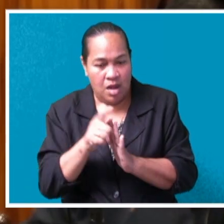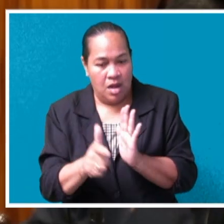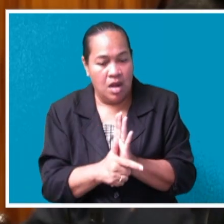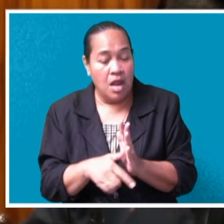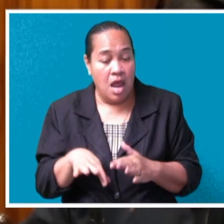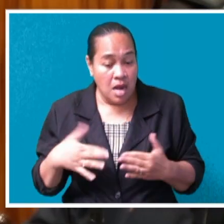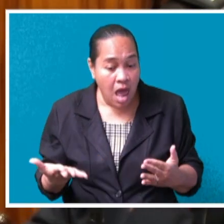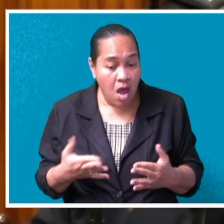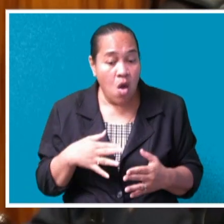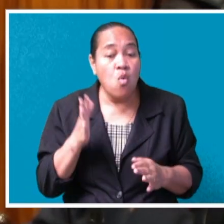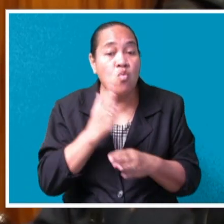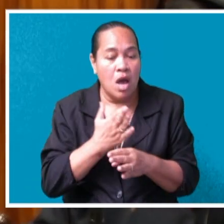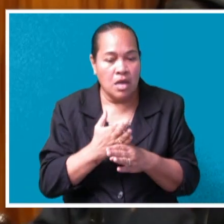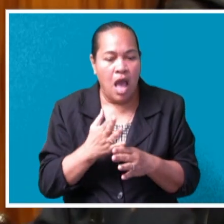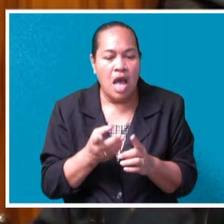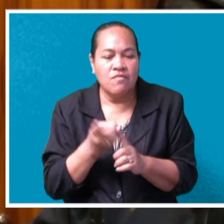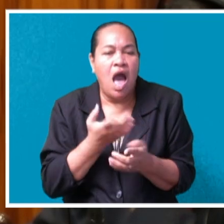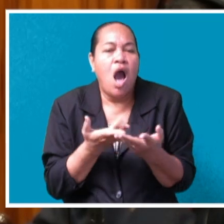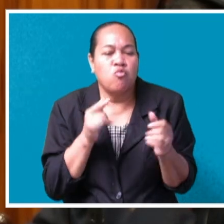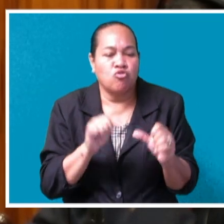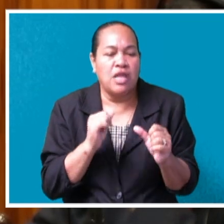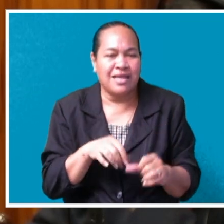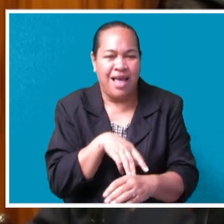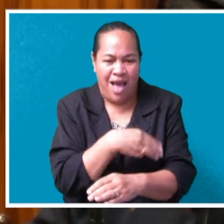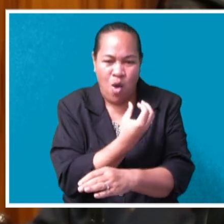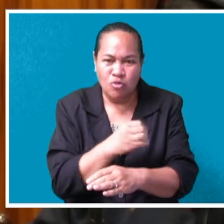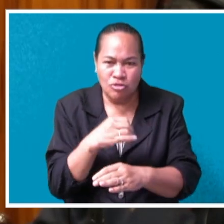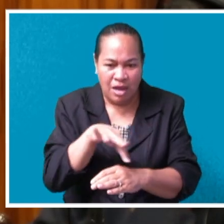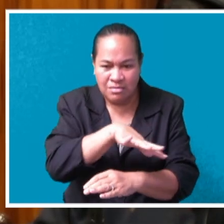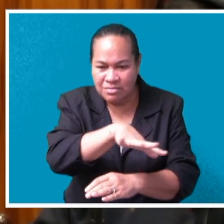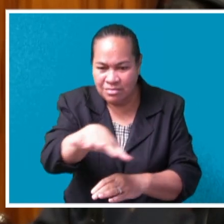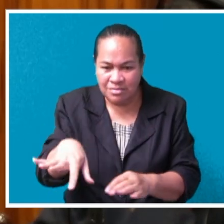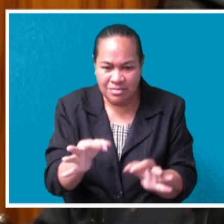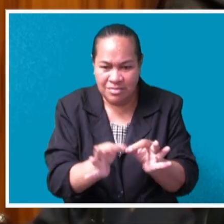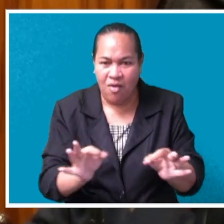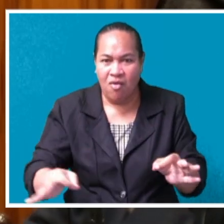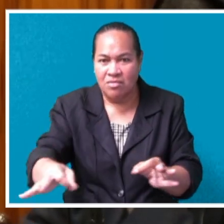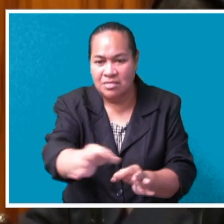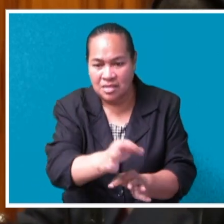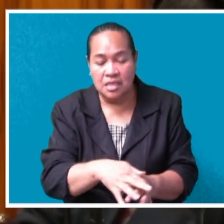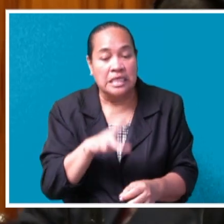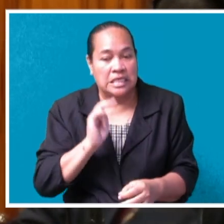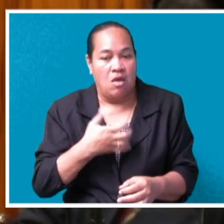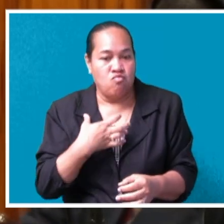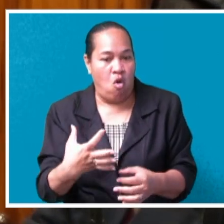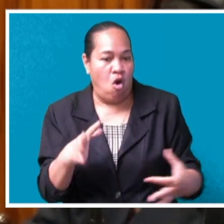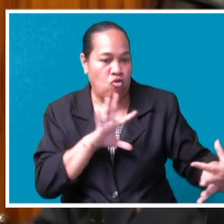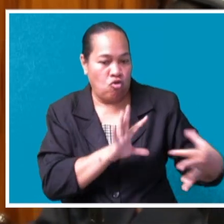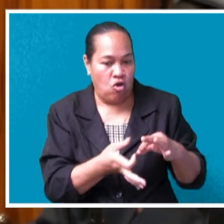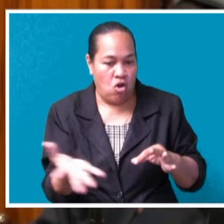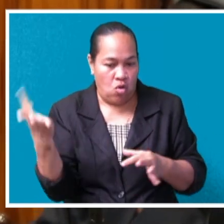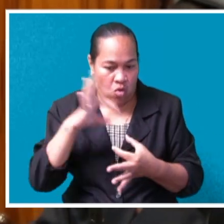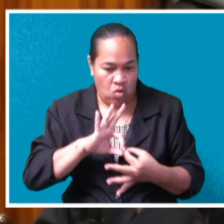of the maritime security strategy. This strategy will provide a coordinated framework for managing